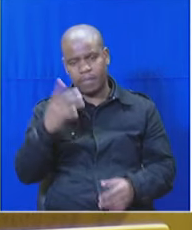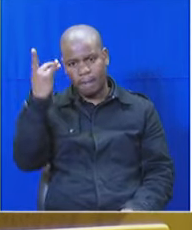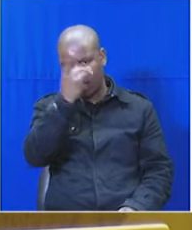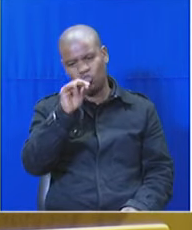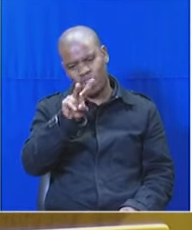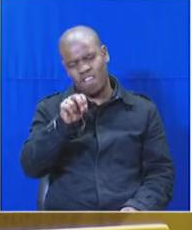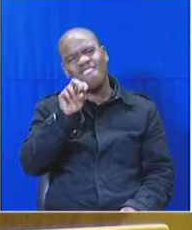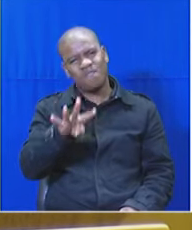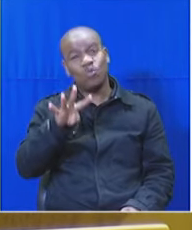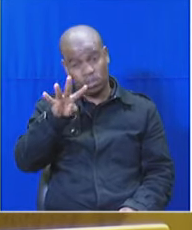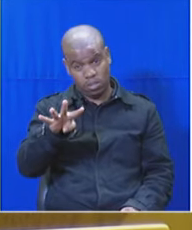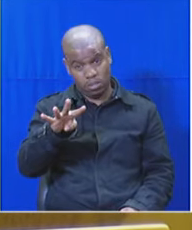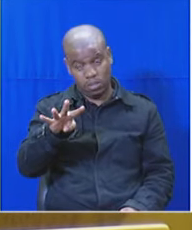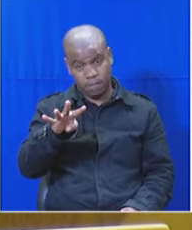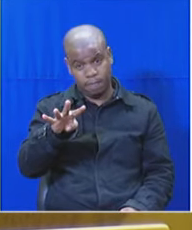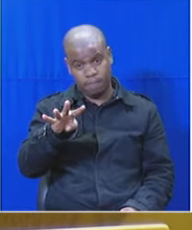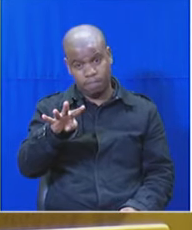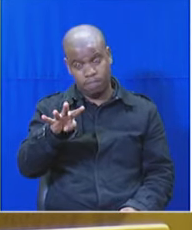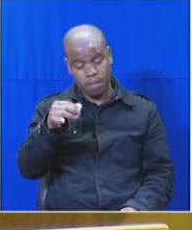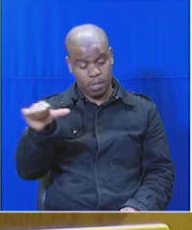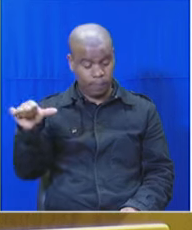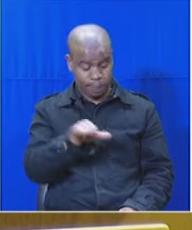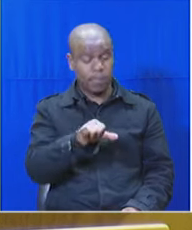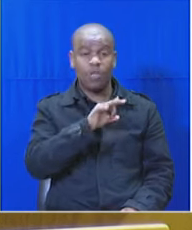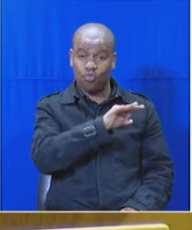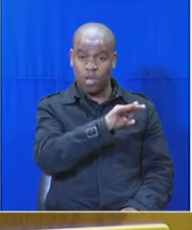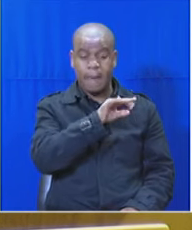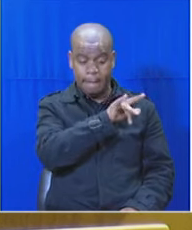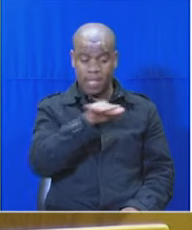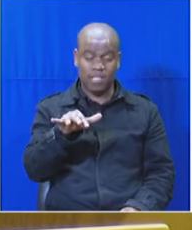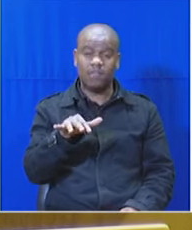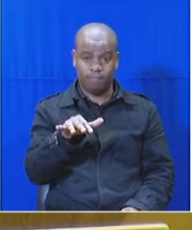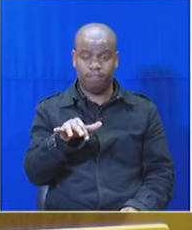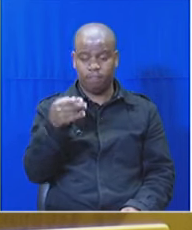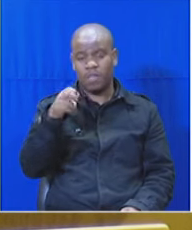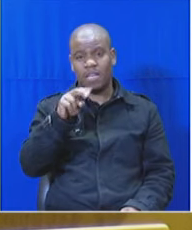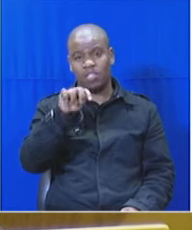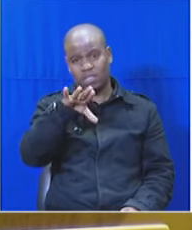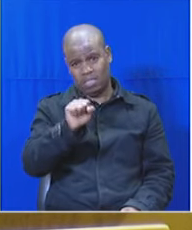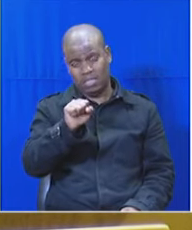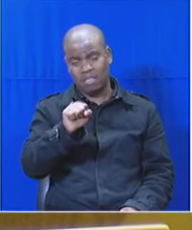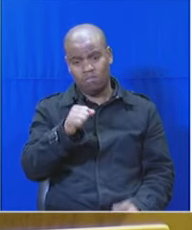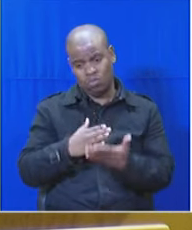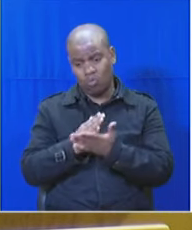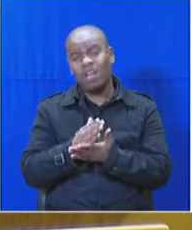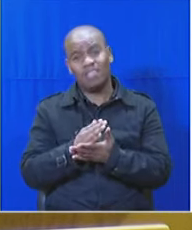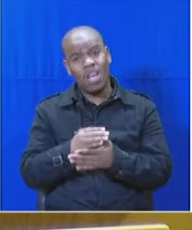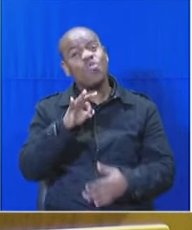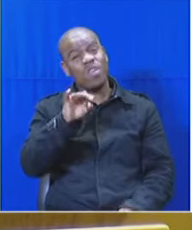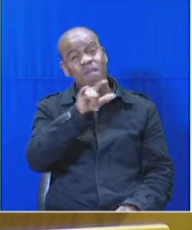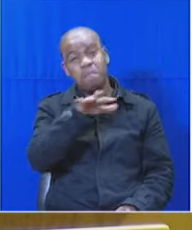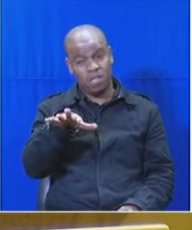2014, restitution had returned over 3 million hectares of land to its rightful people. 3 million